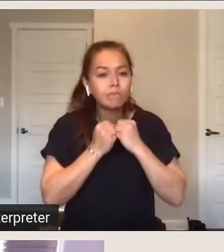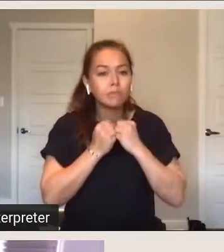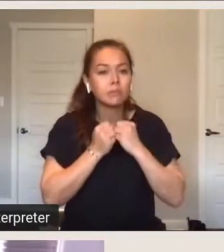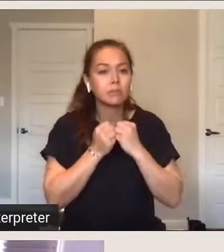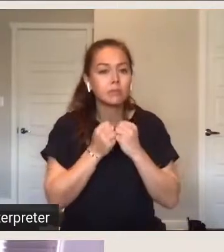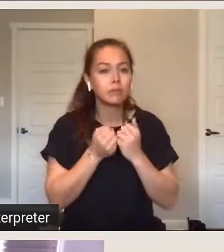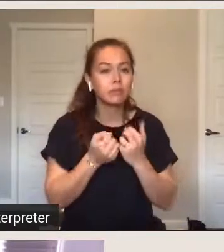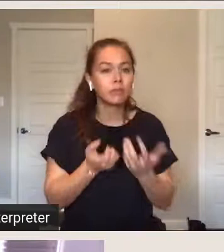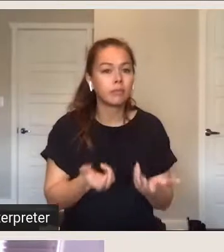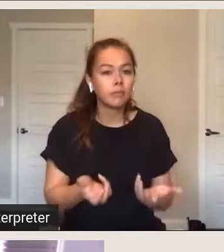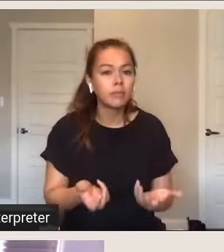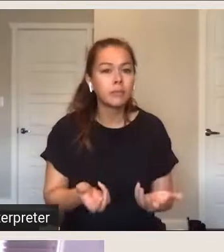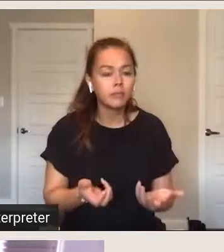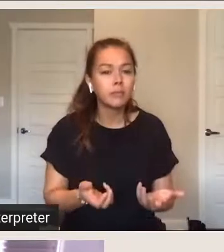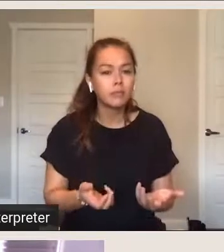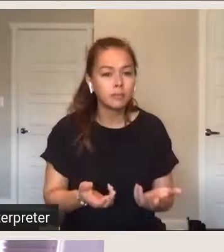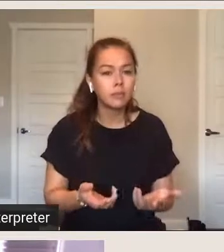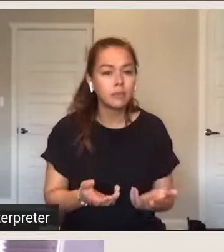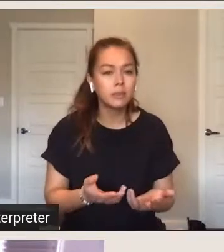I mean, I can only imagine that,